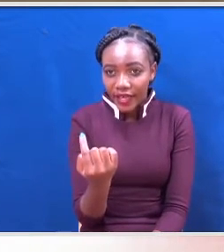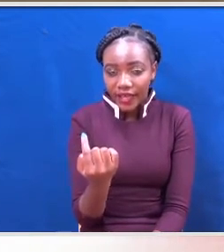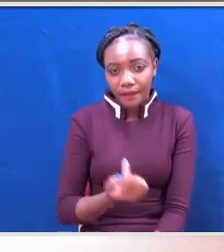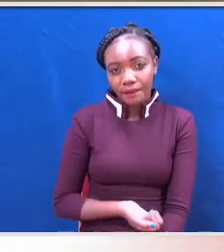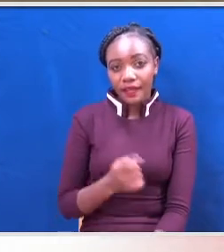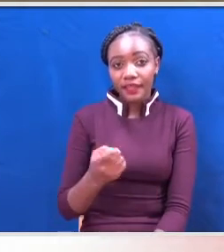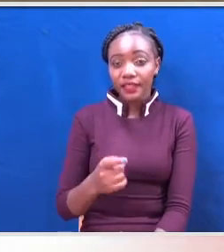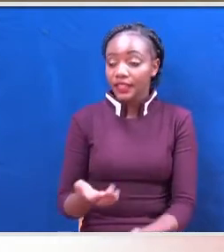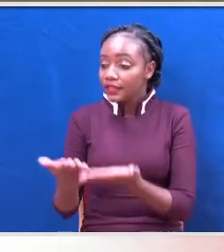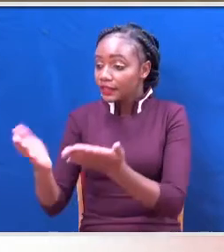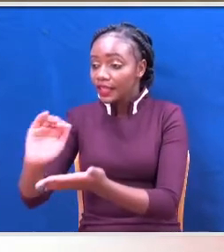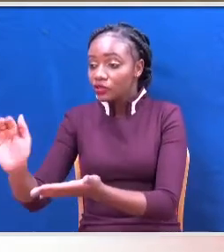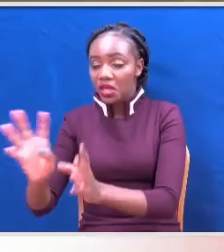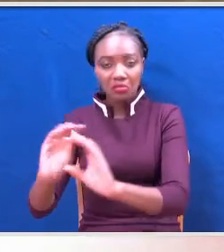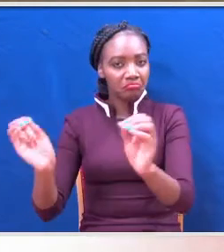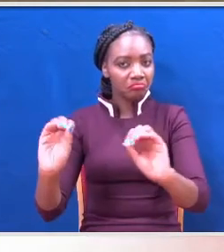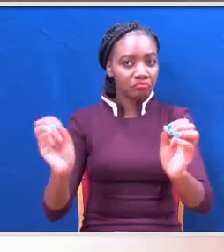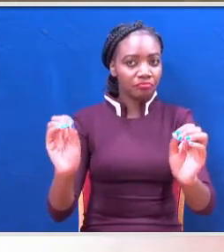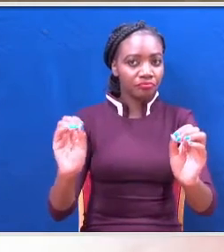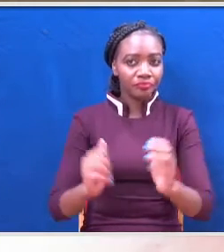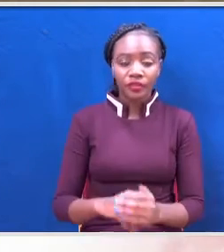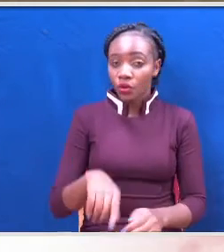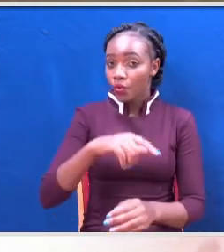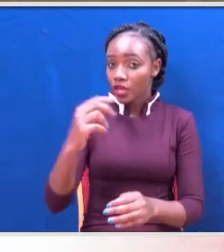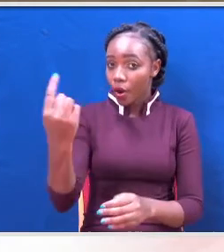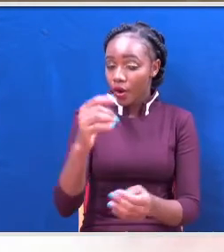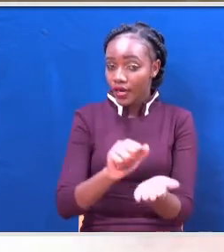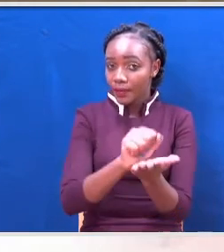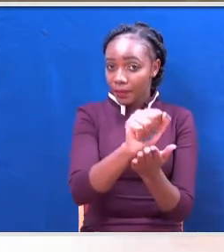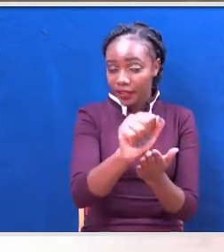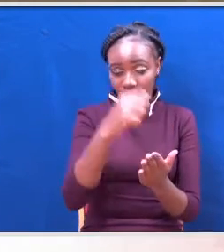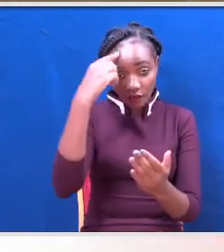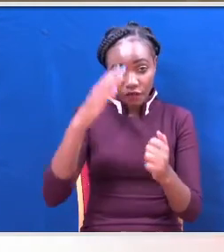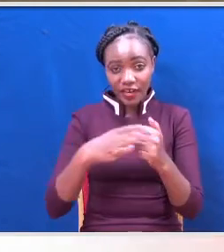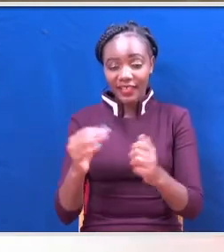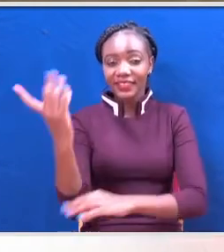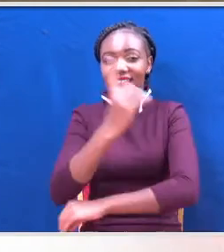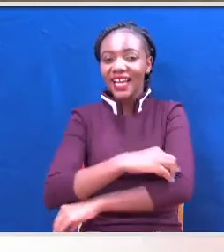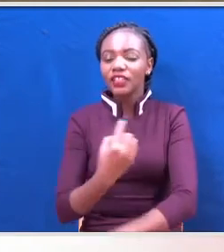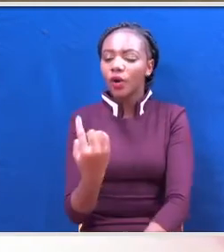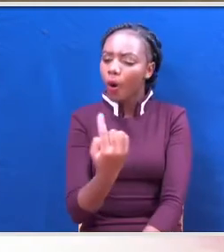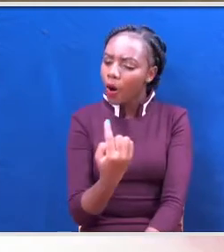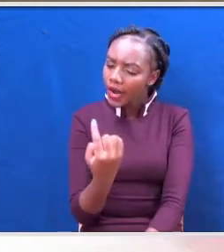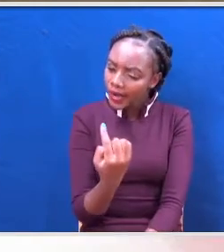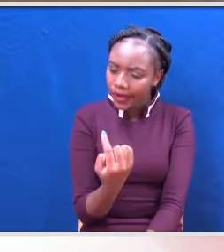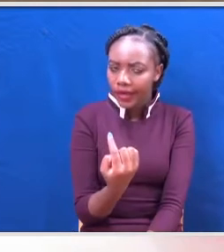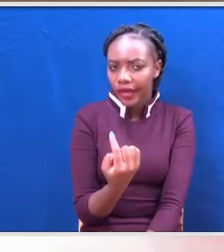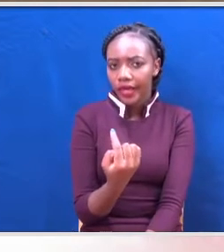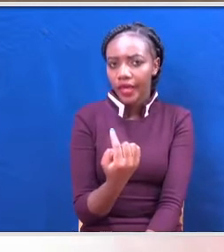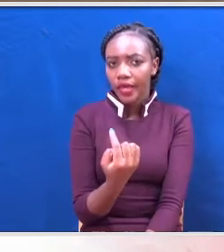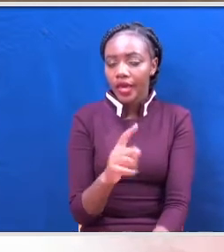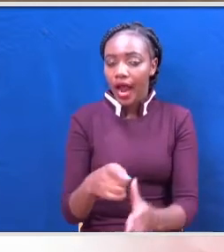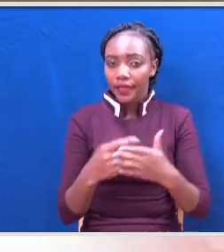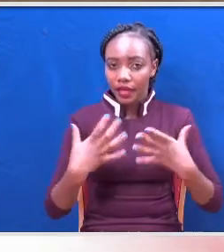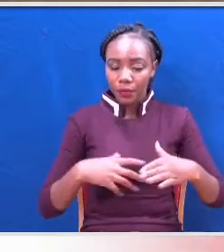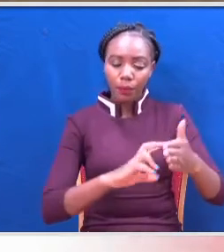counties. The requirement is only to publish it for a period of 90 days so that people can have, can look at it